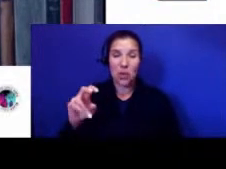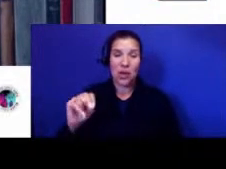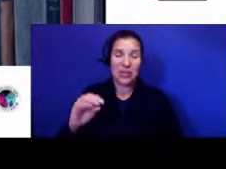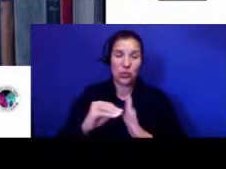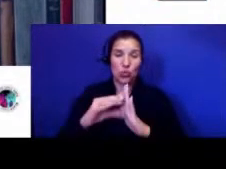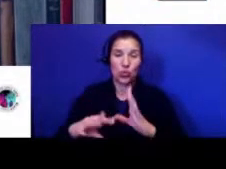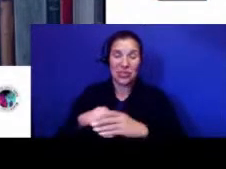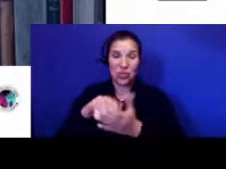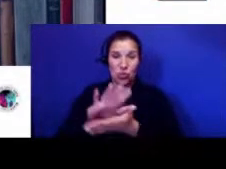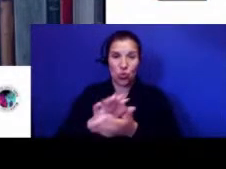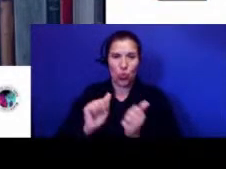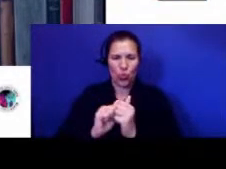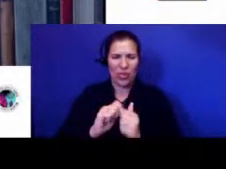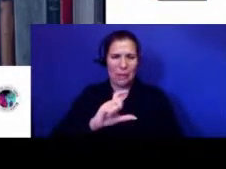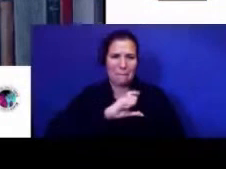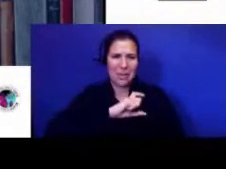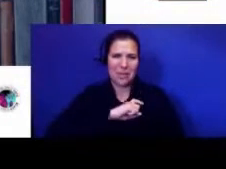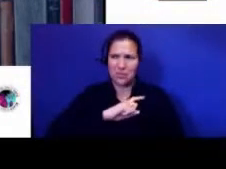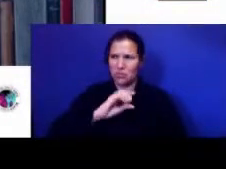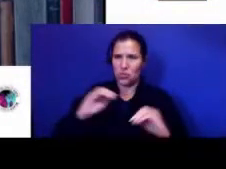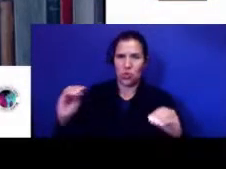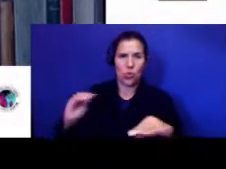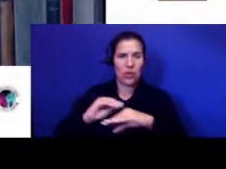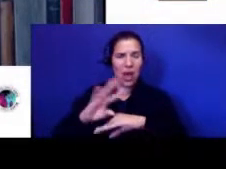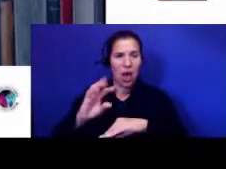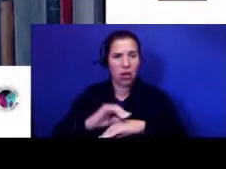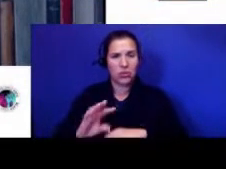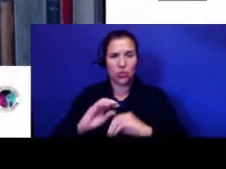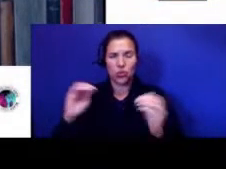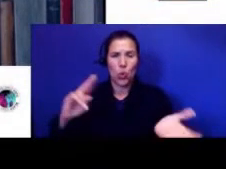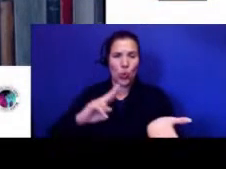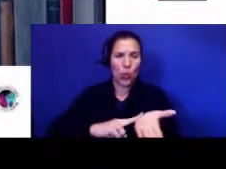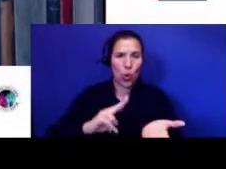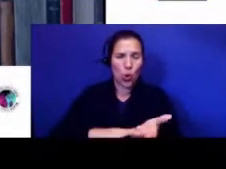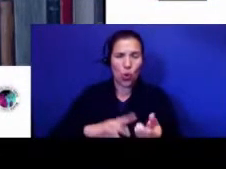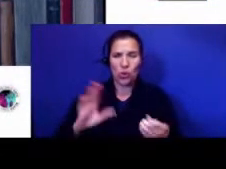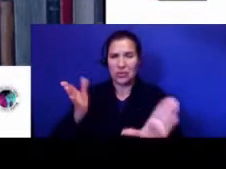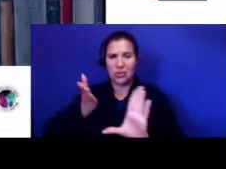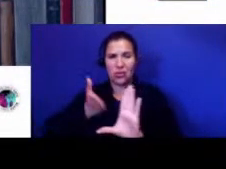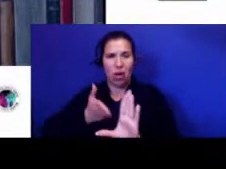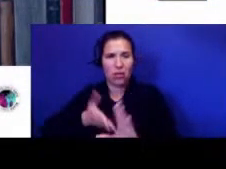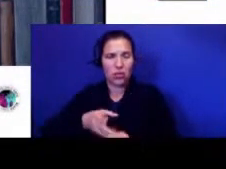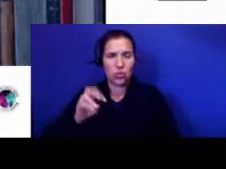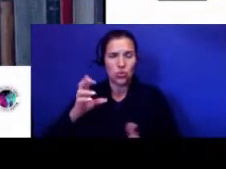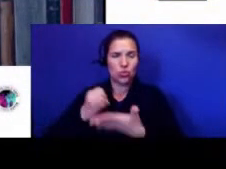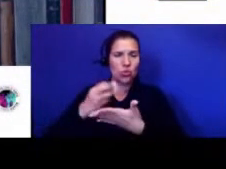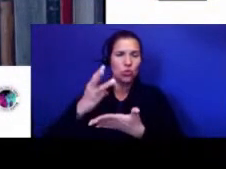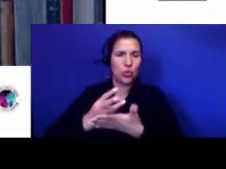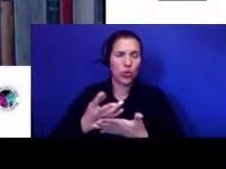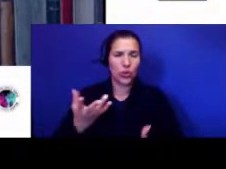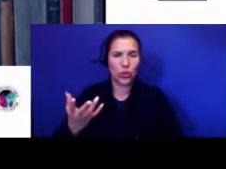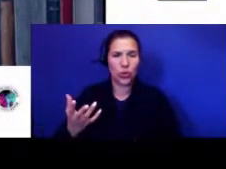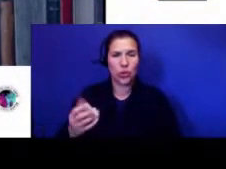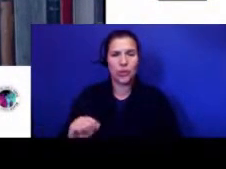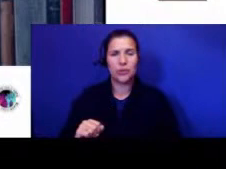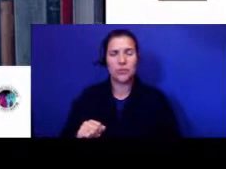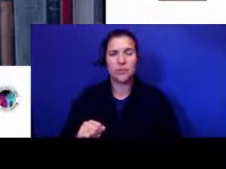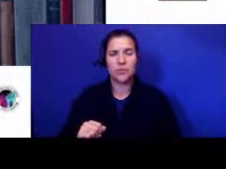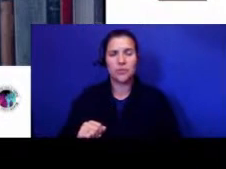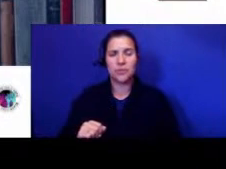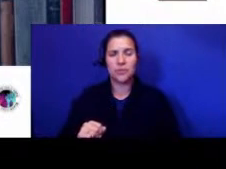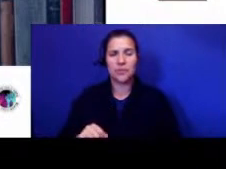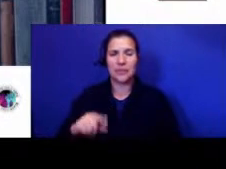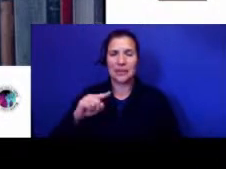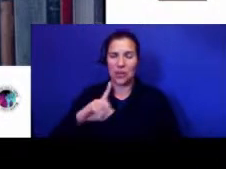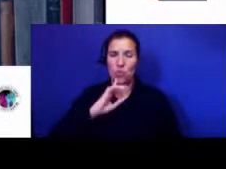with police, but no counselor, no nurse, psychologist, or social worker. That